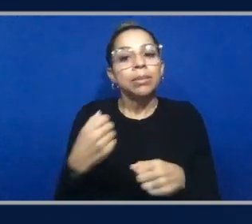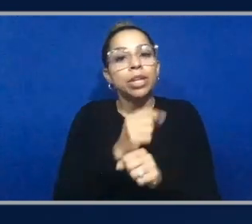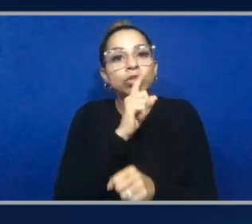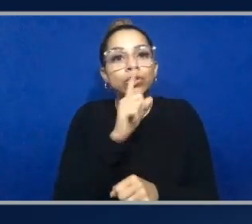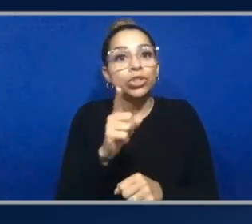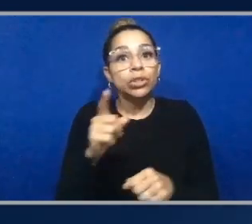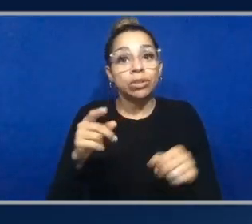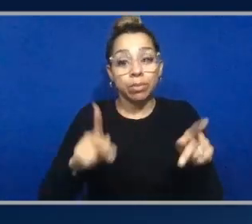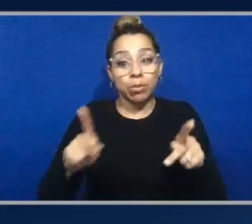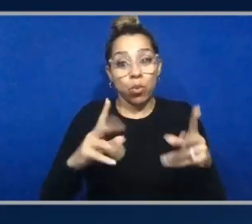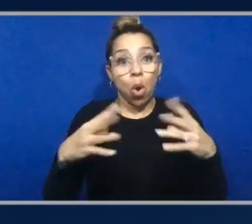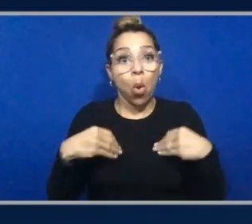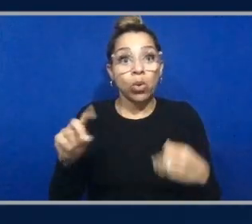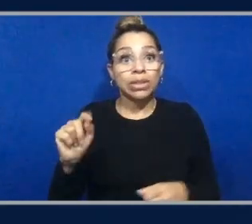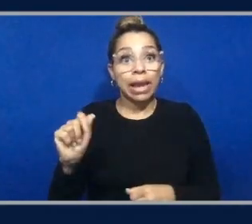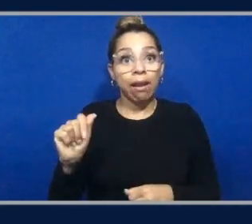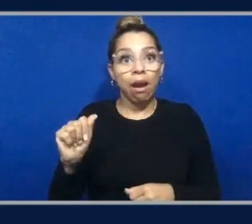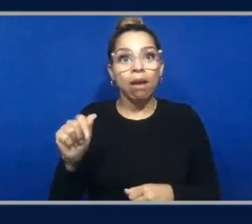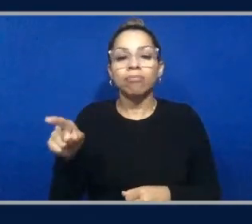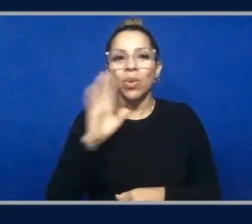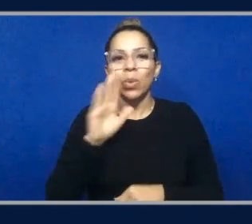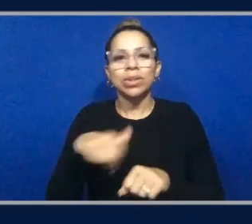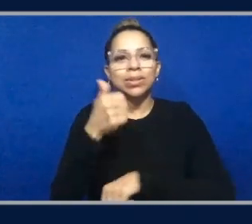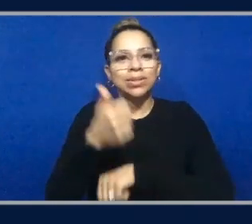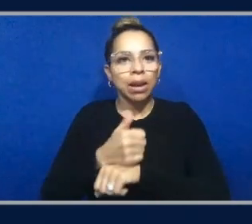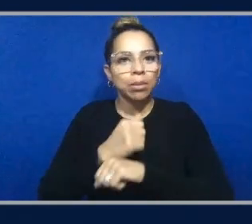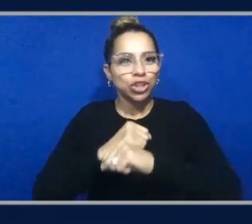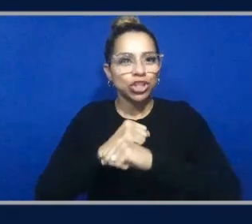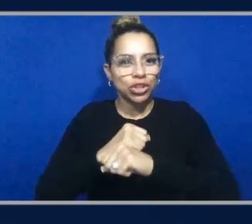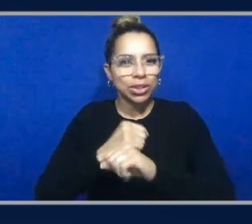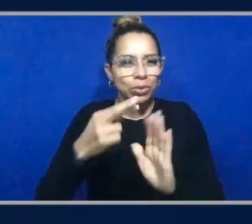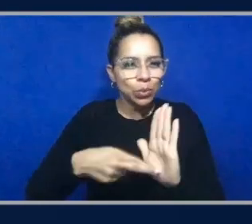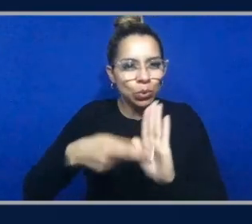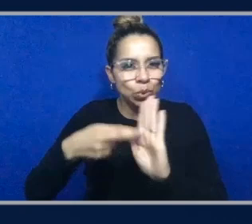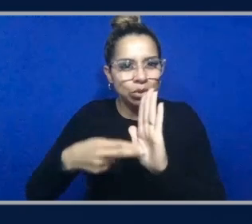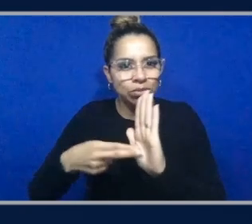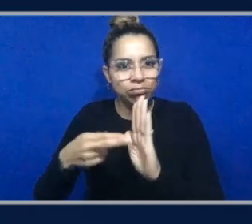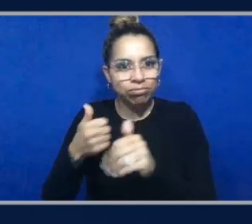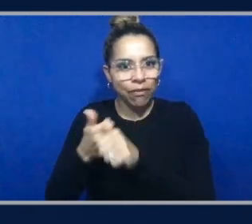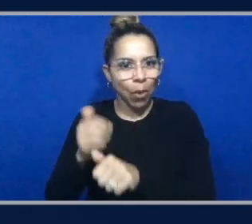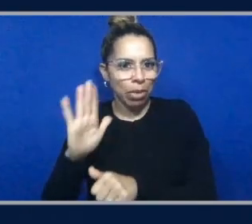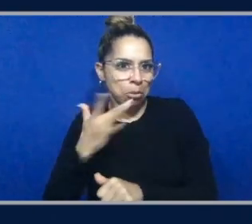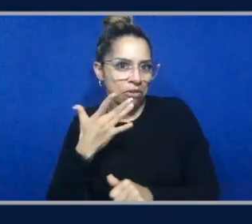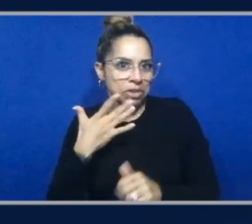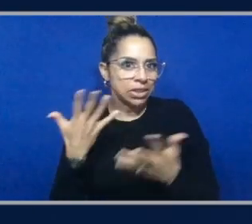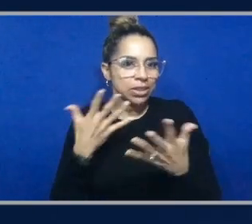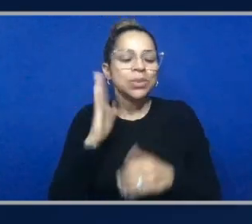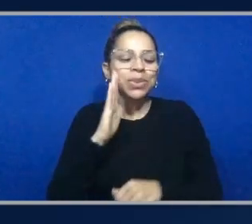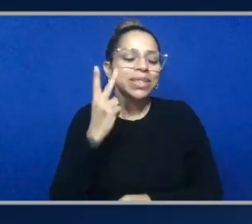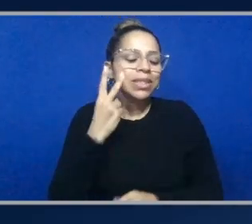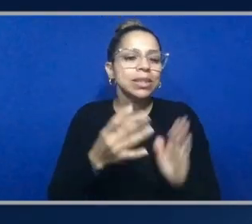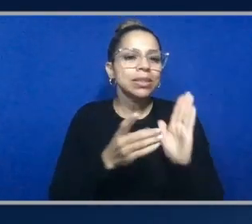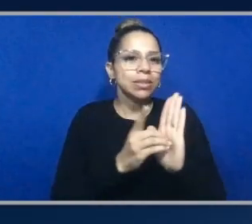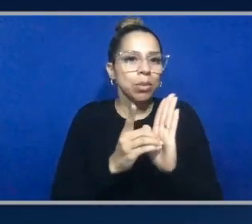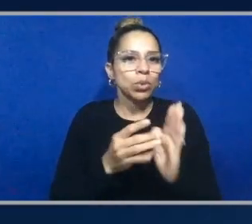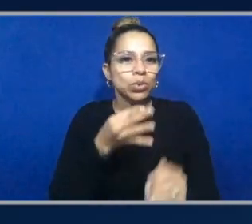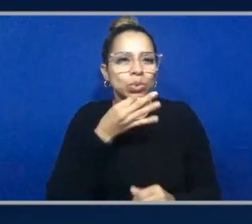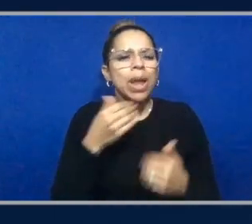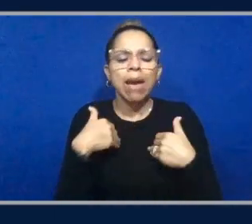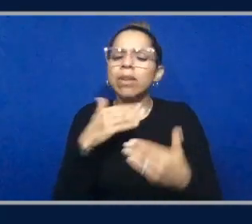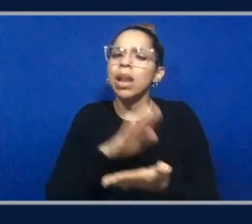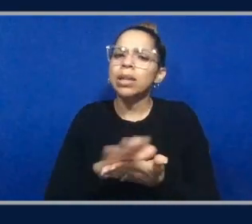data are governing it in the way that they want. So we'll see it in the demo, but we do have a nice workflow that lends